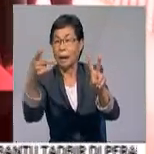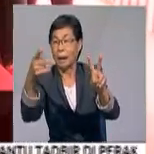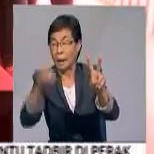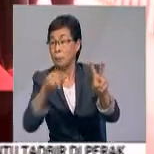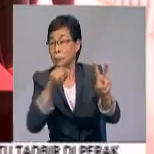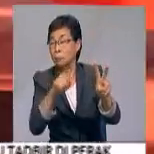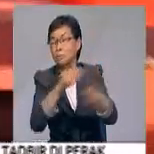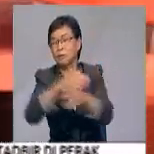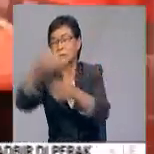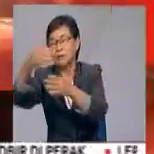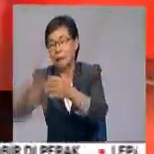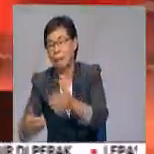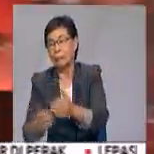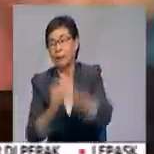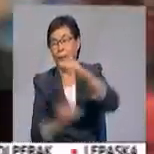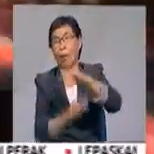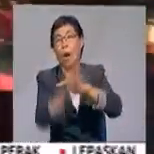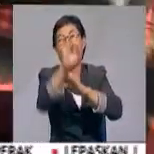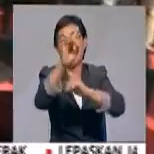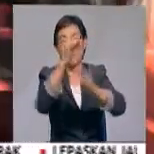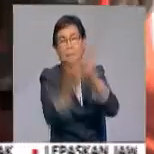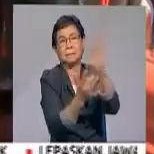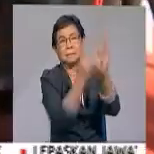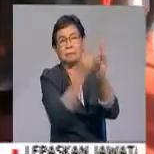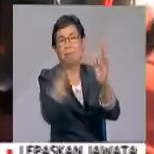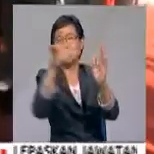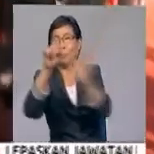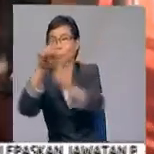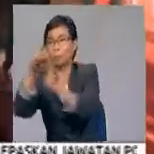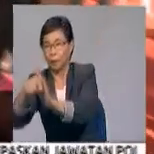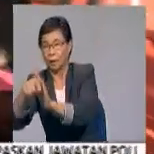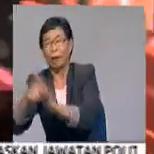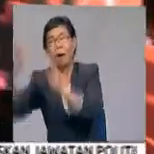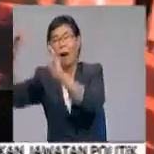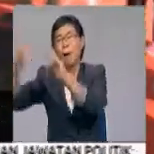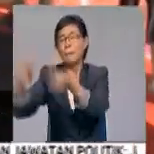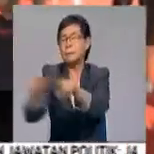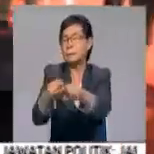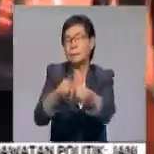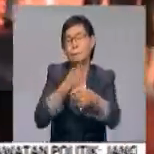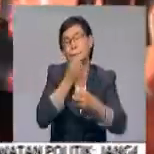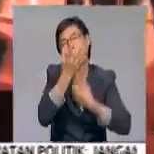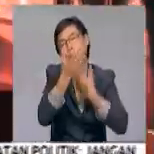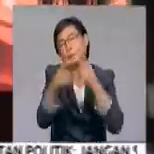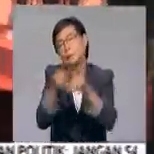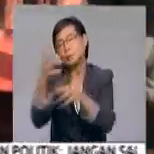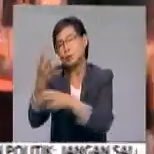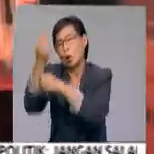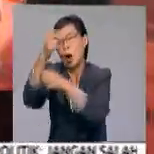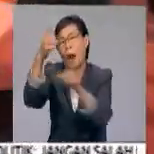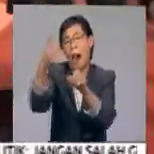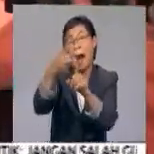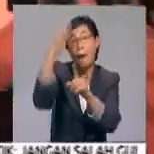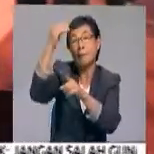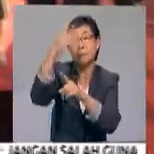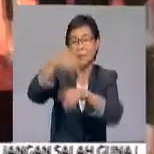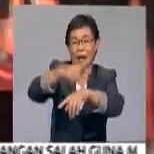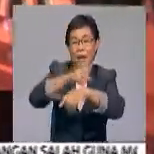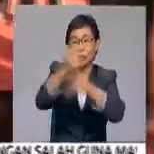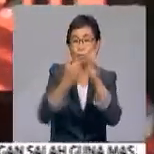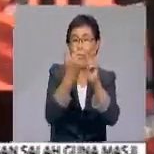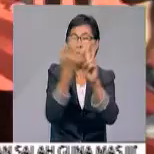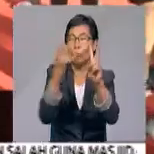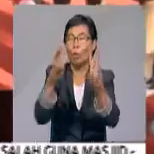dapat menamatkannya di bawah 8 jam 30 minit. Harapan sama turut disuarakan juara Ironman Langkawi